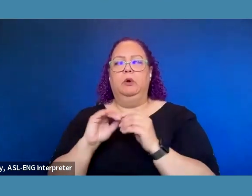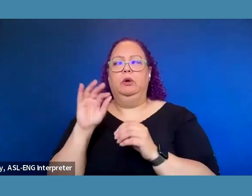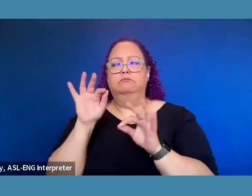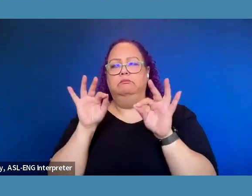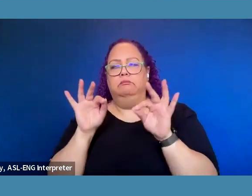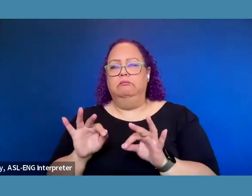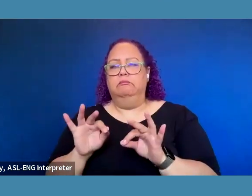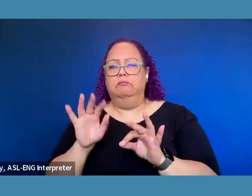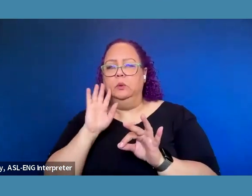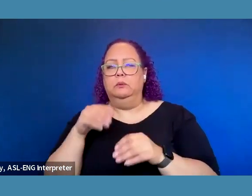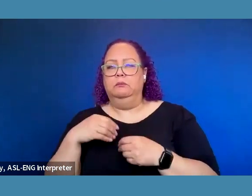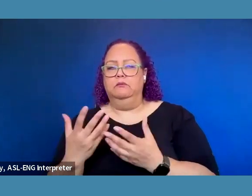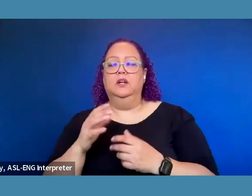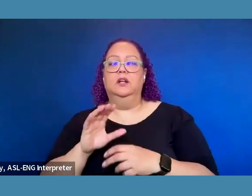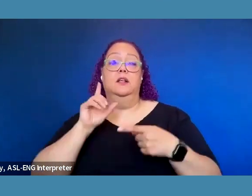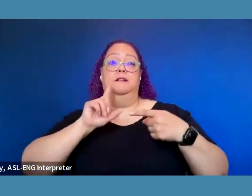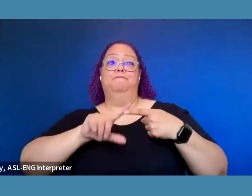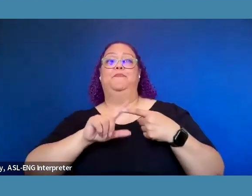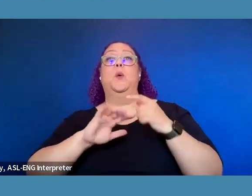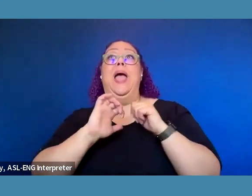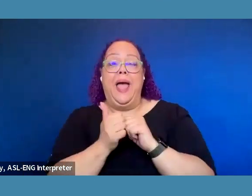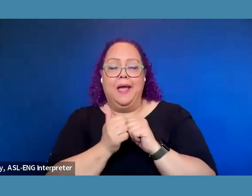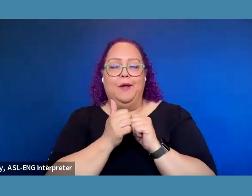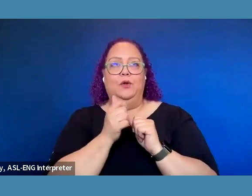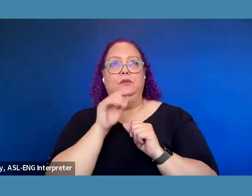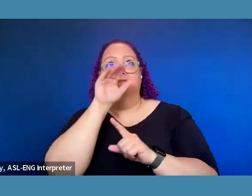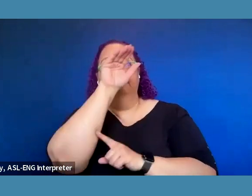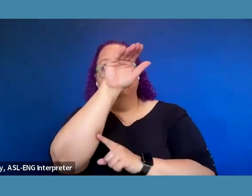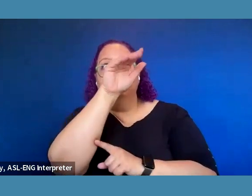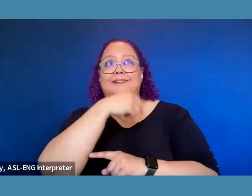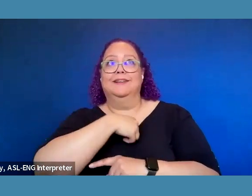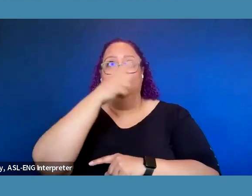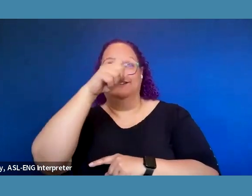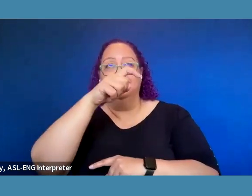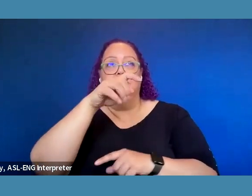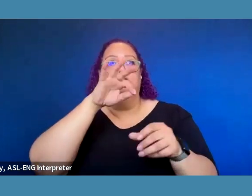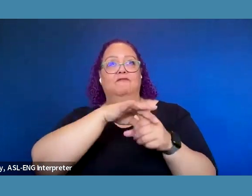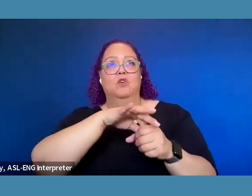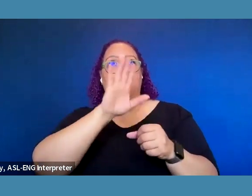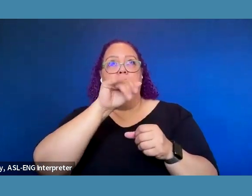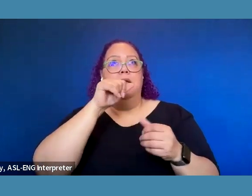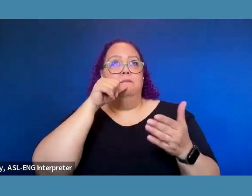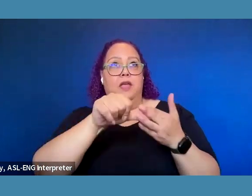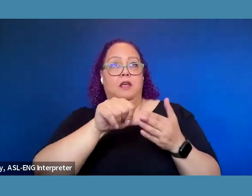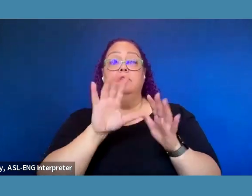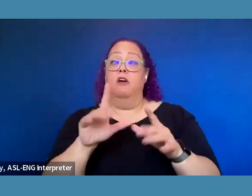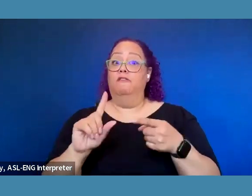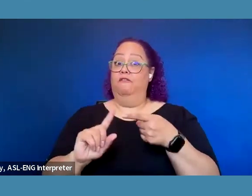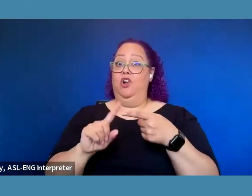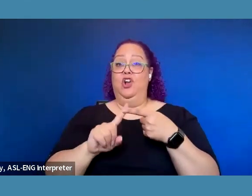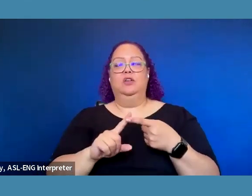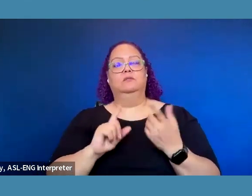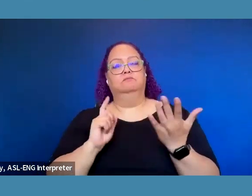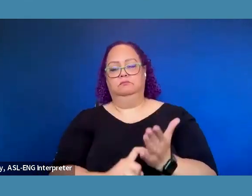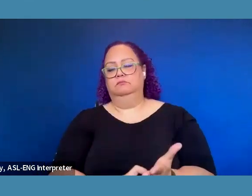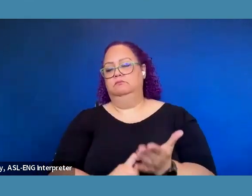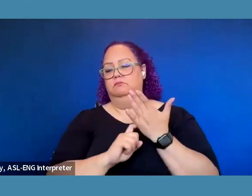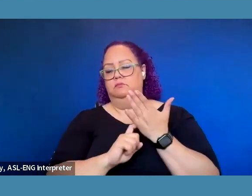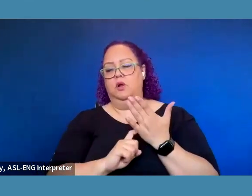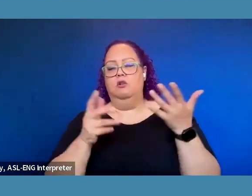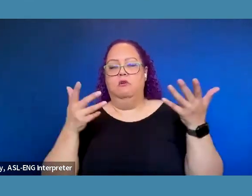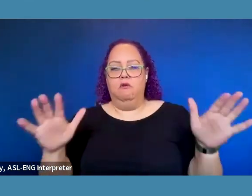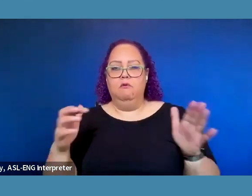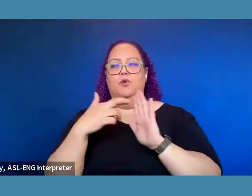So how to request vote by mail in general. You must be registered to vote. You can't request a ballot before you're registered to